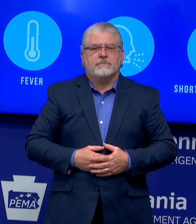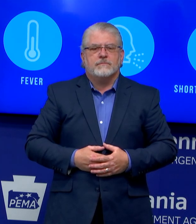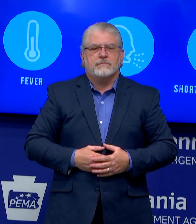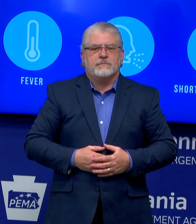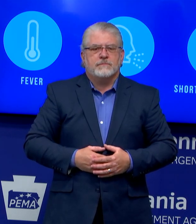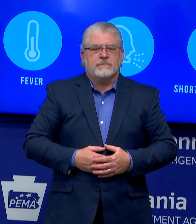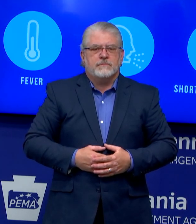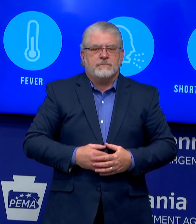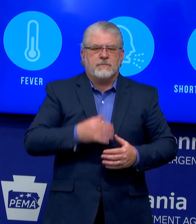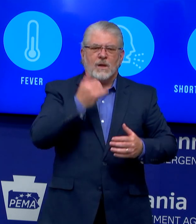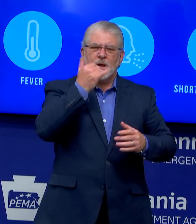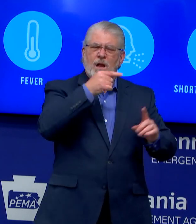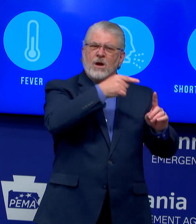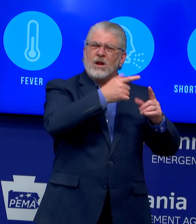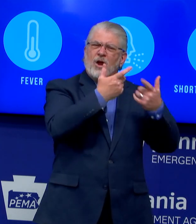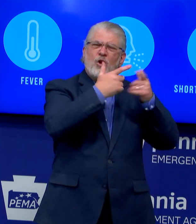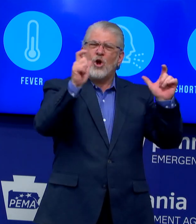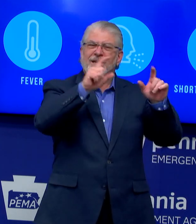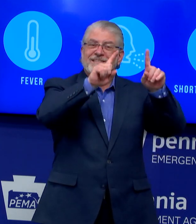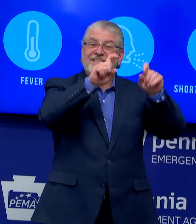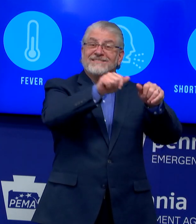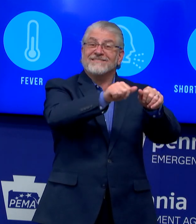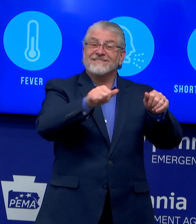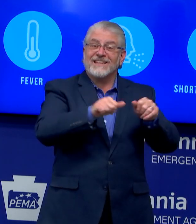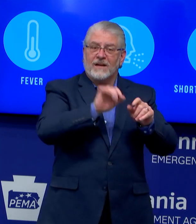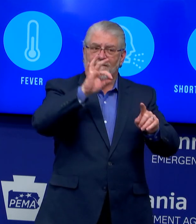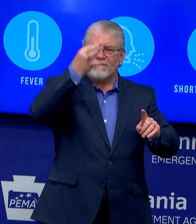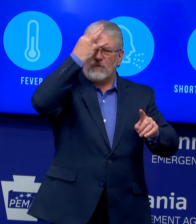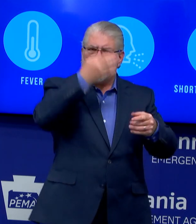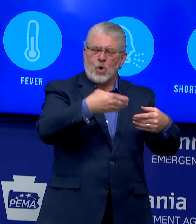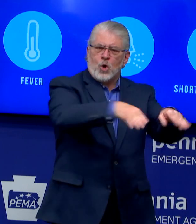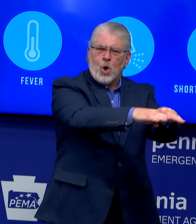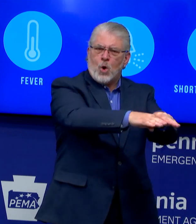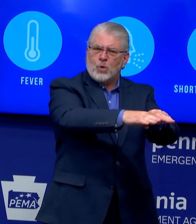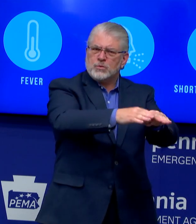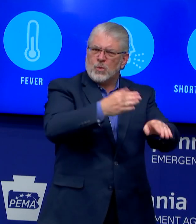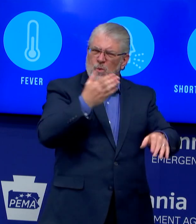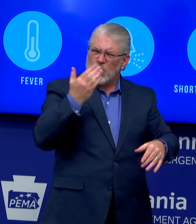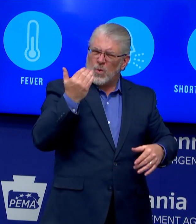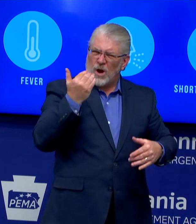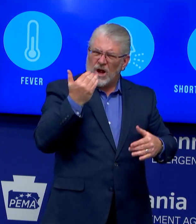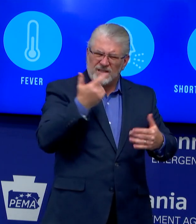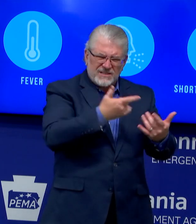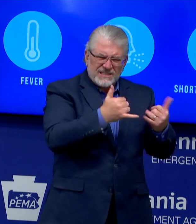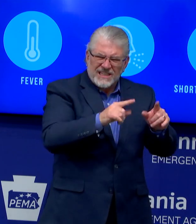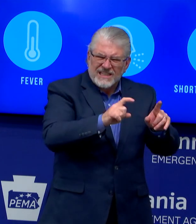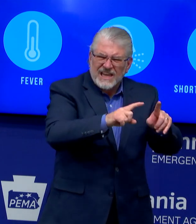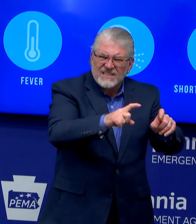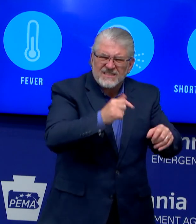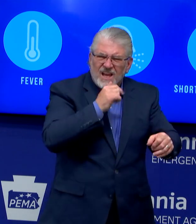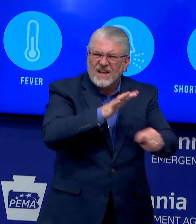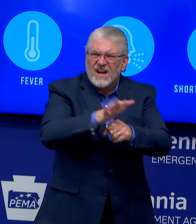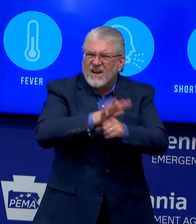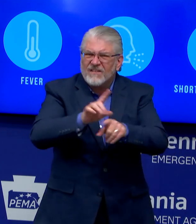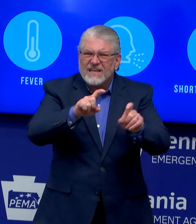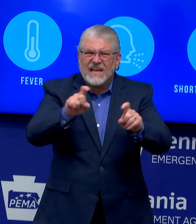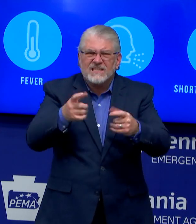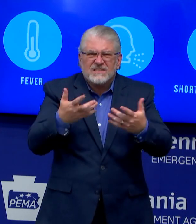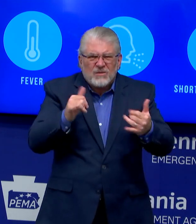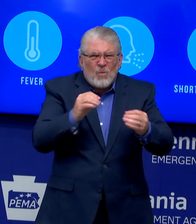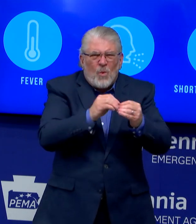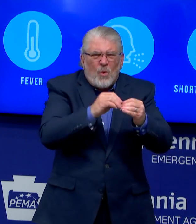what reason was given for closing them? Isn't it too soon to close sites when testing is already limited? Mm-hmm. So there had